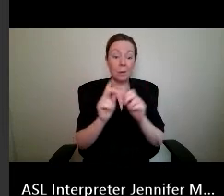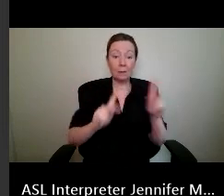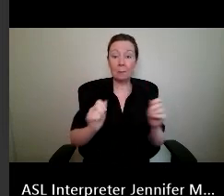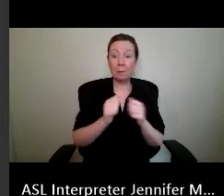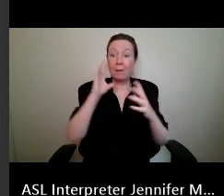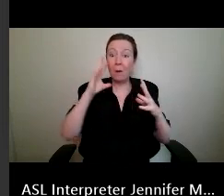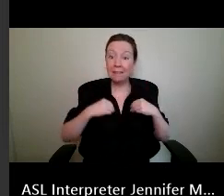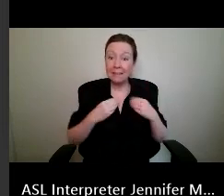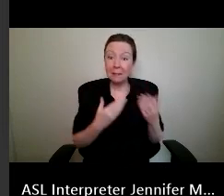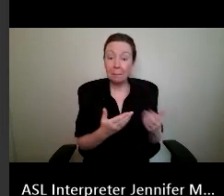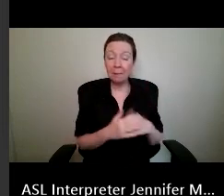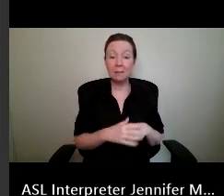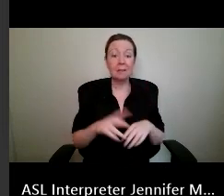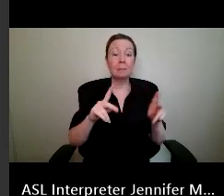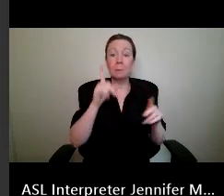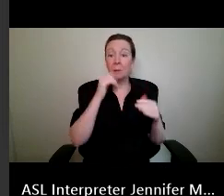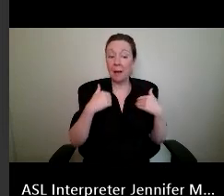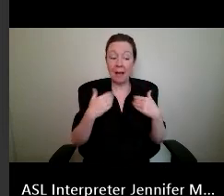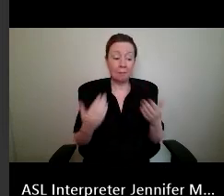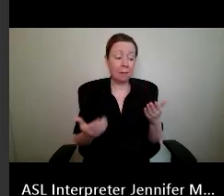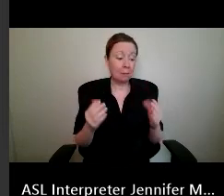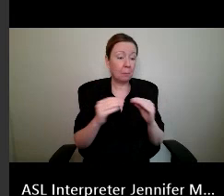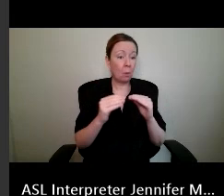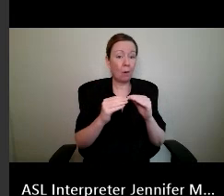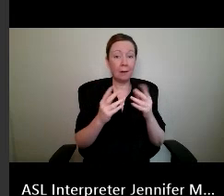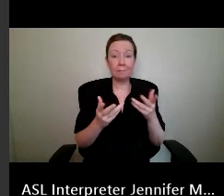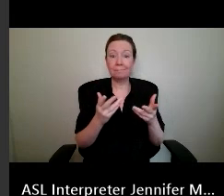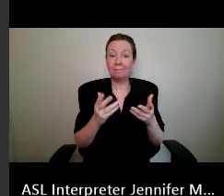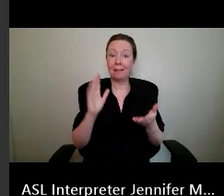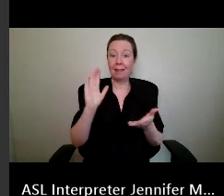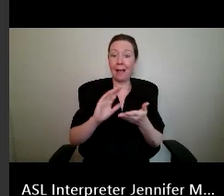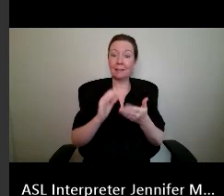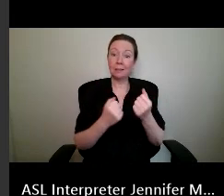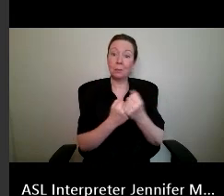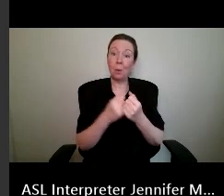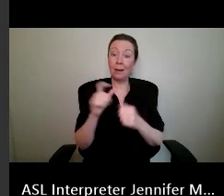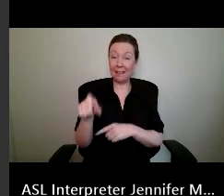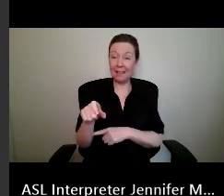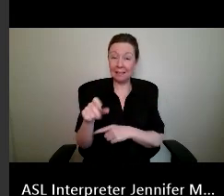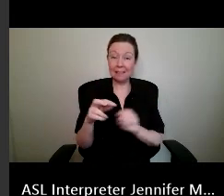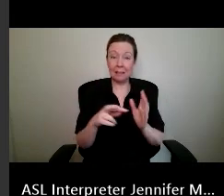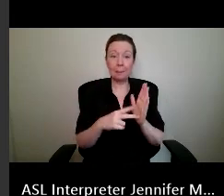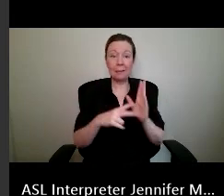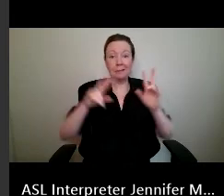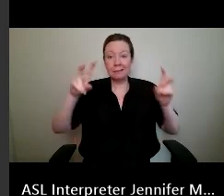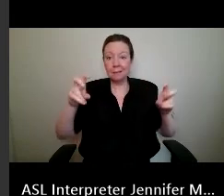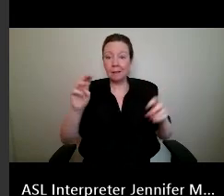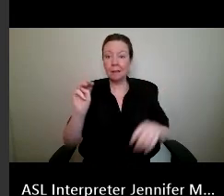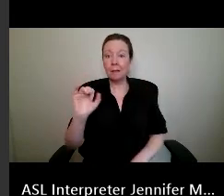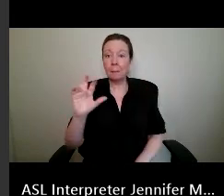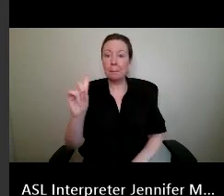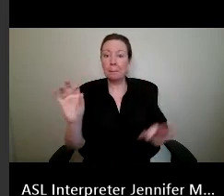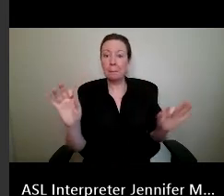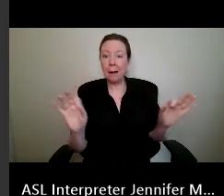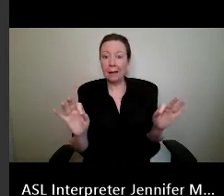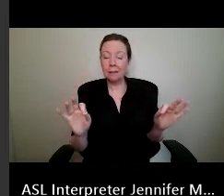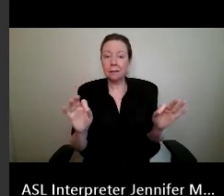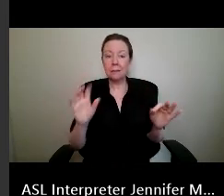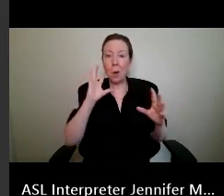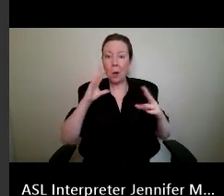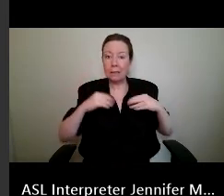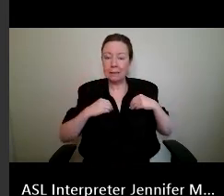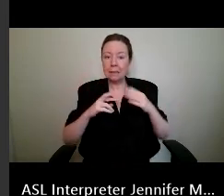autism, individuals who have maybe a more like less support needs, so more that like quote unquote mild autism, or what we refer to